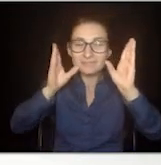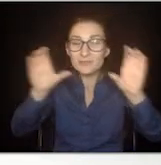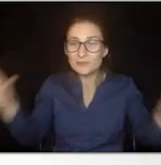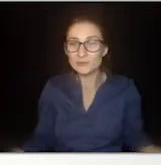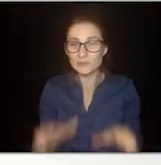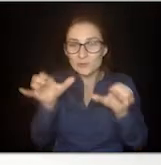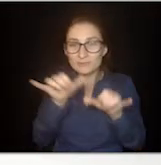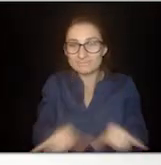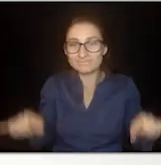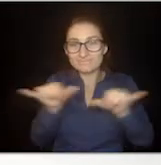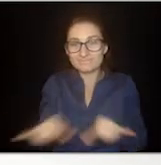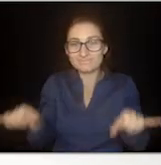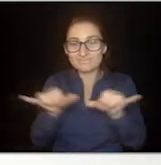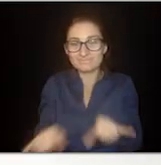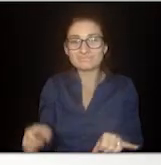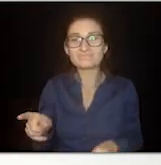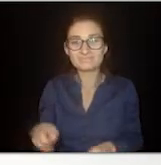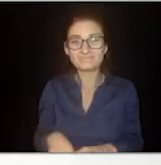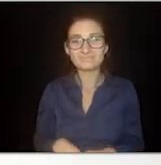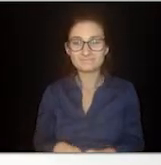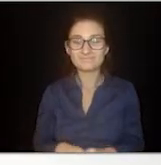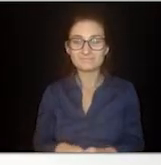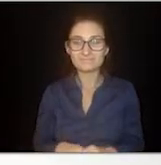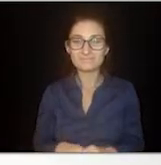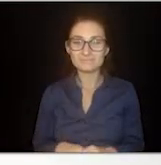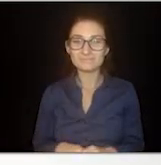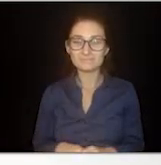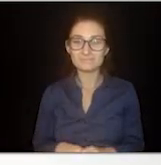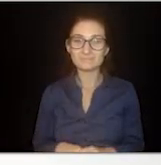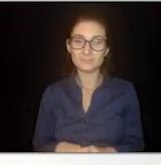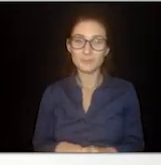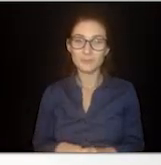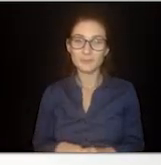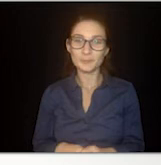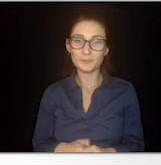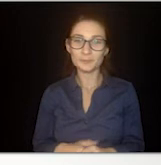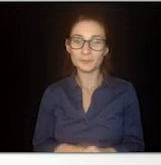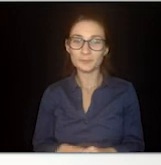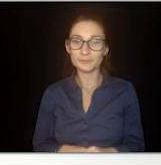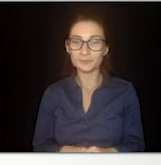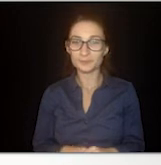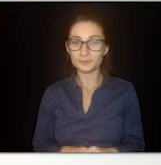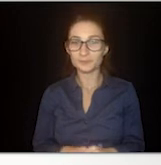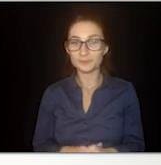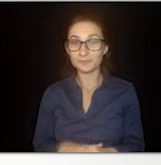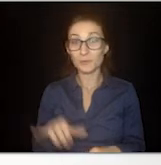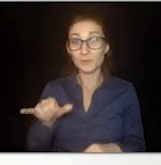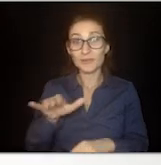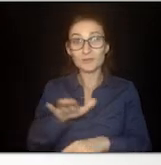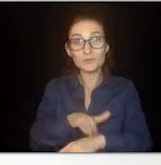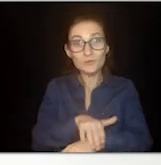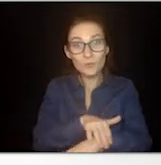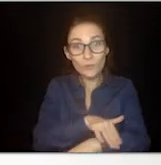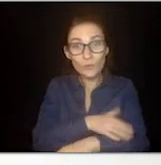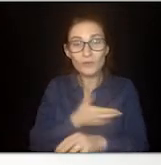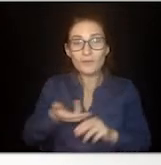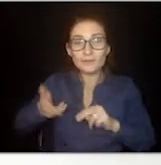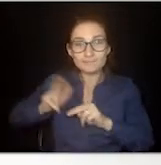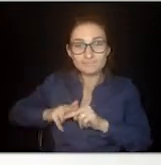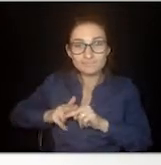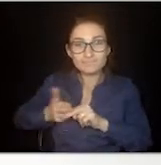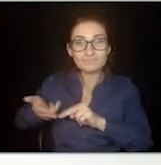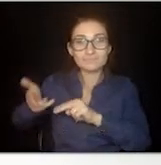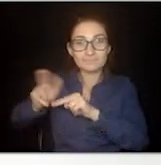stay with you and to do that same thing, he or she. And by doing this very